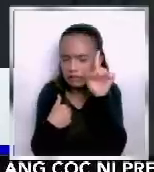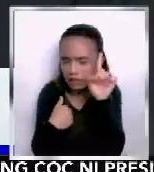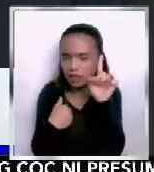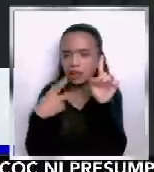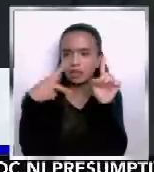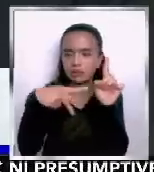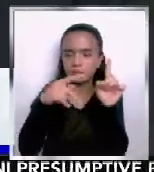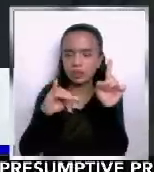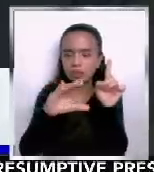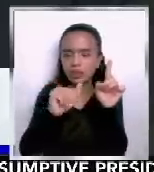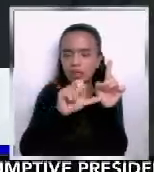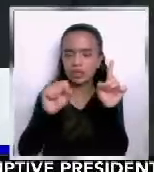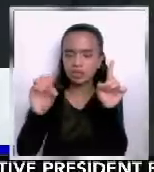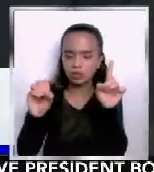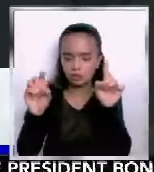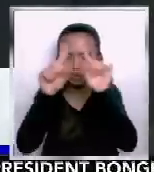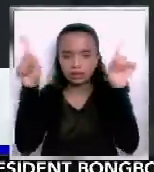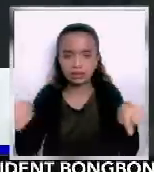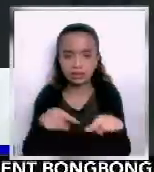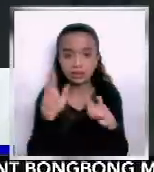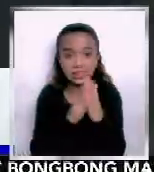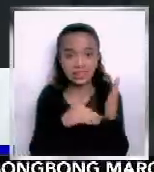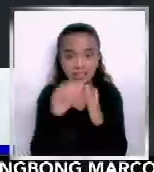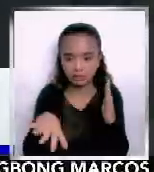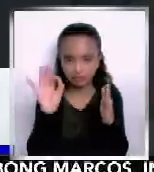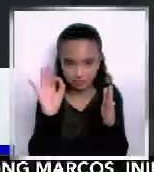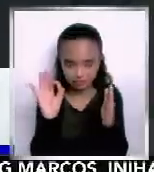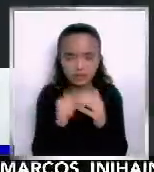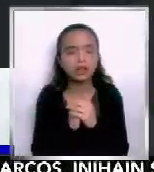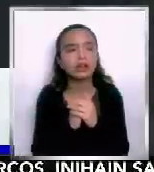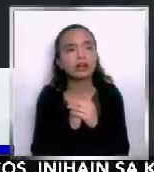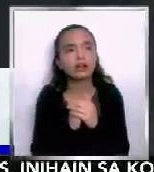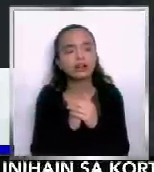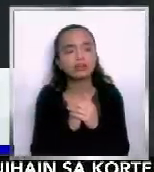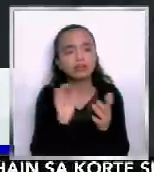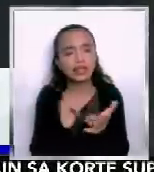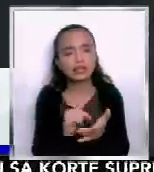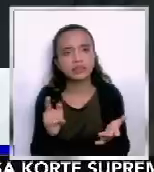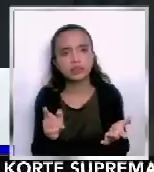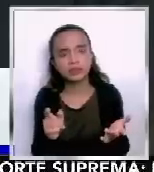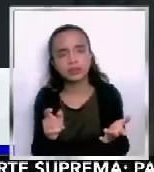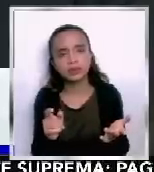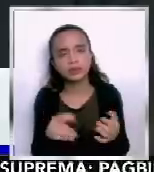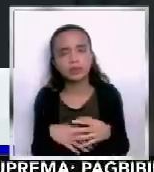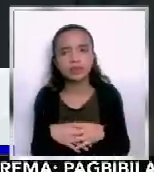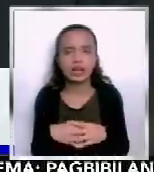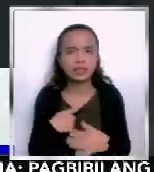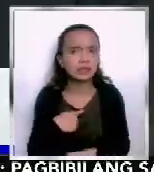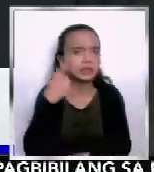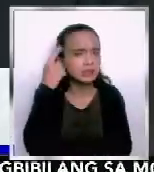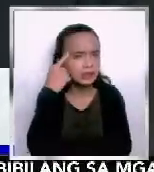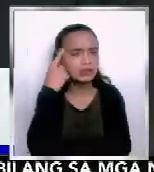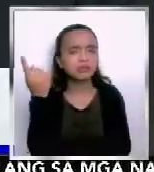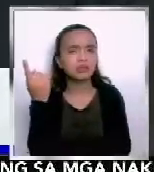which was recovered through the missing artwork, and that's the I think the one-head